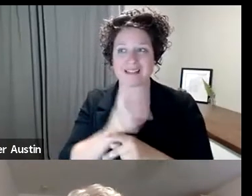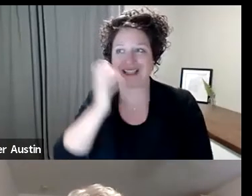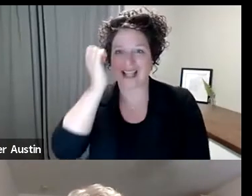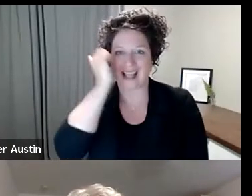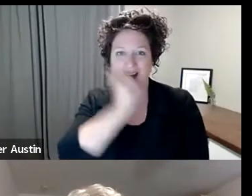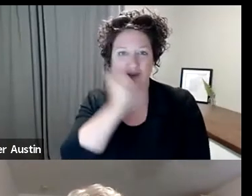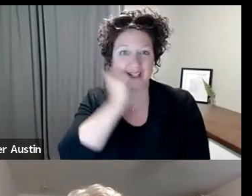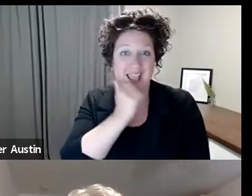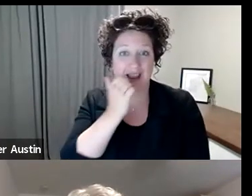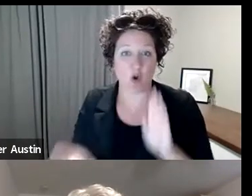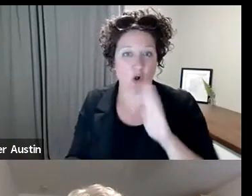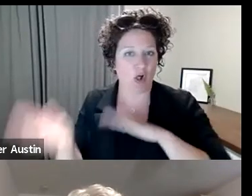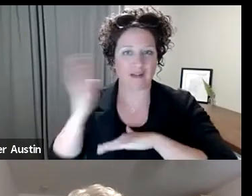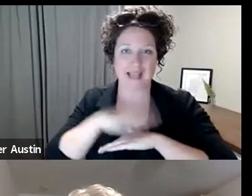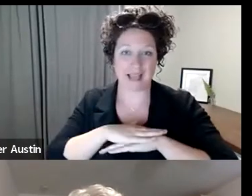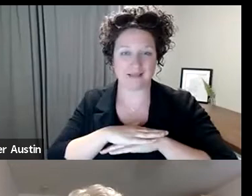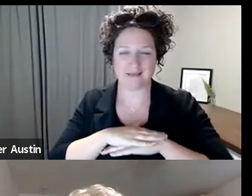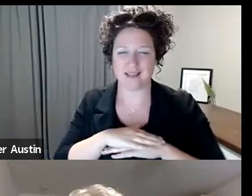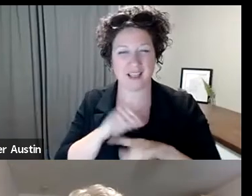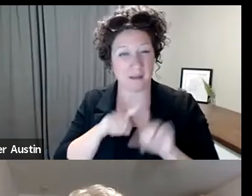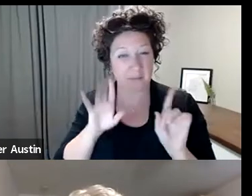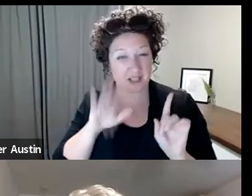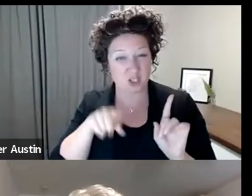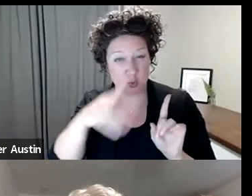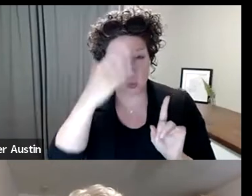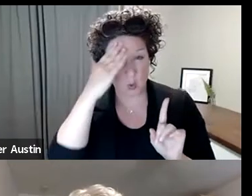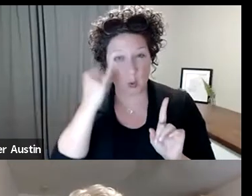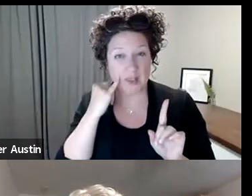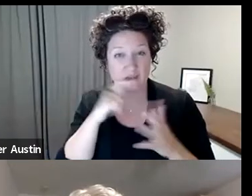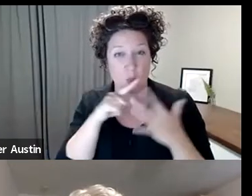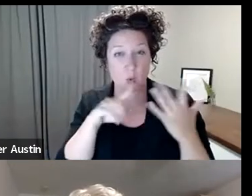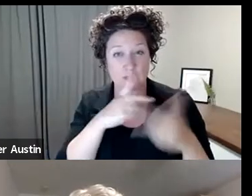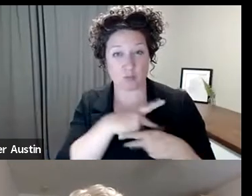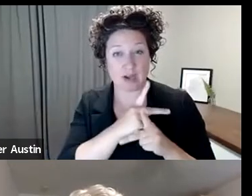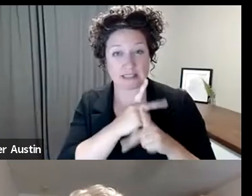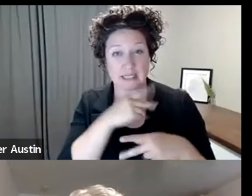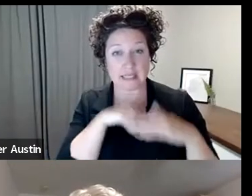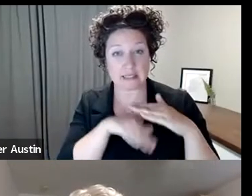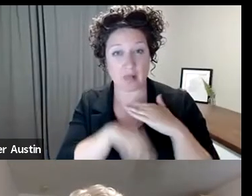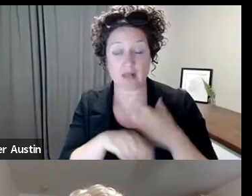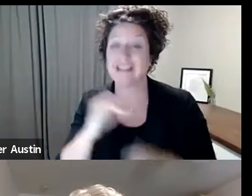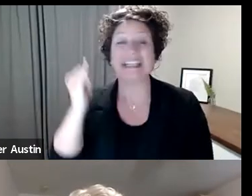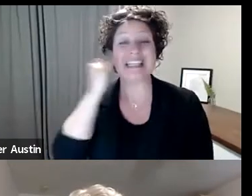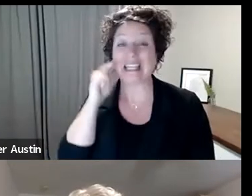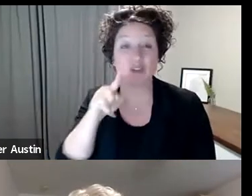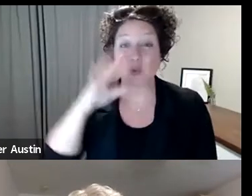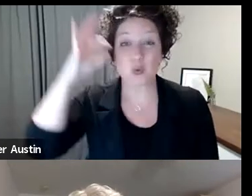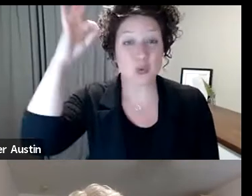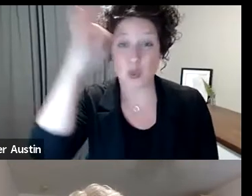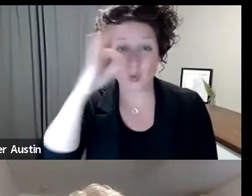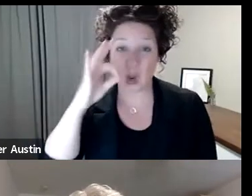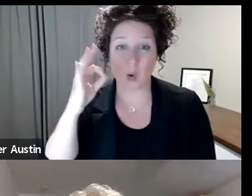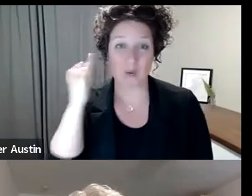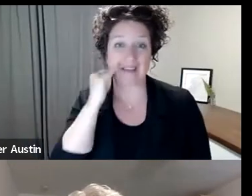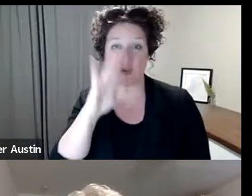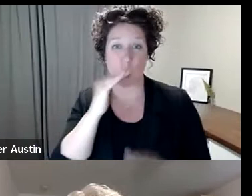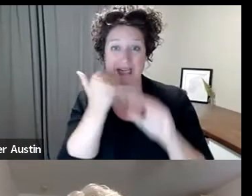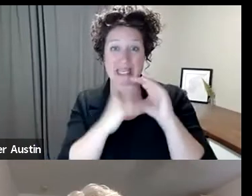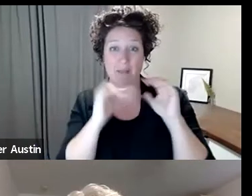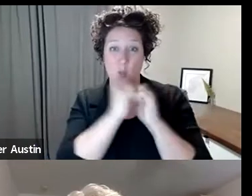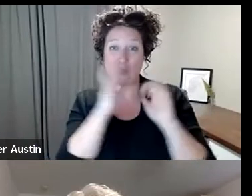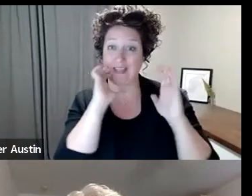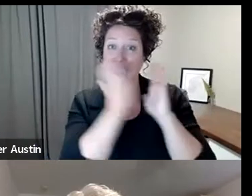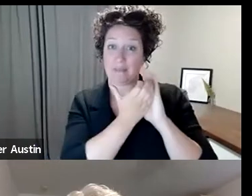day, all day. But do you know if they're accessible? If you don't know that your email with an image in it